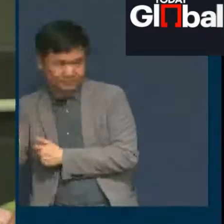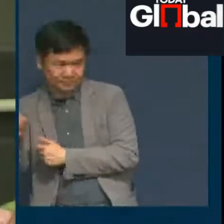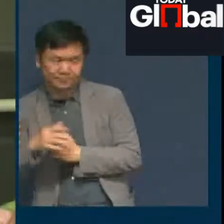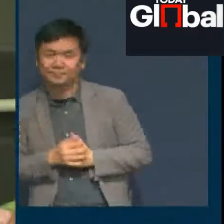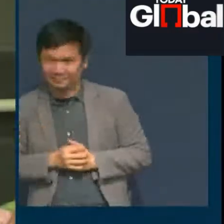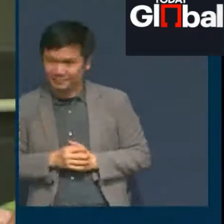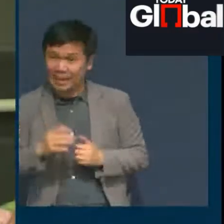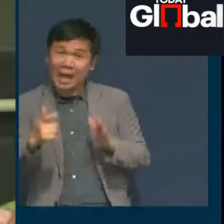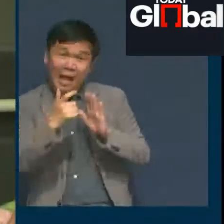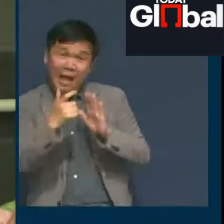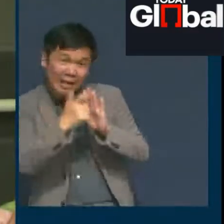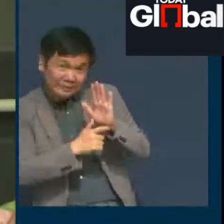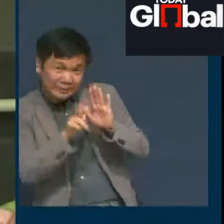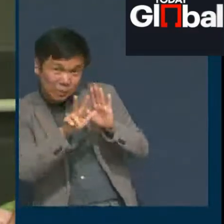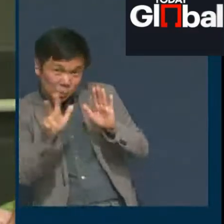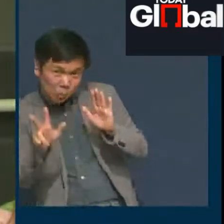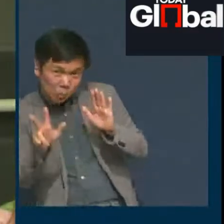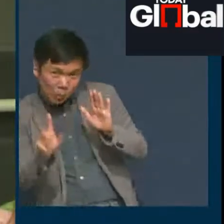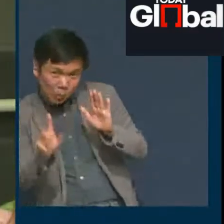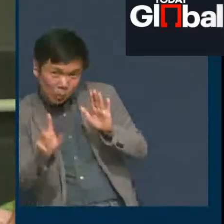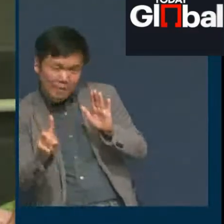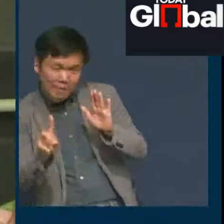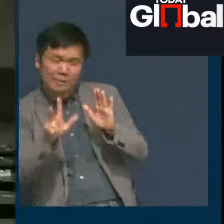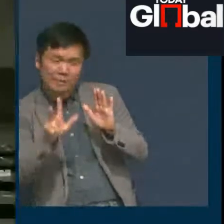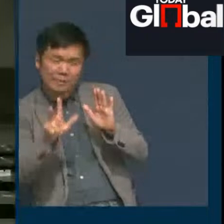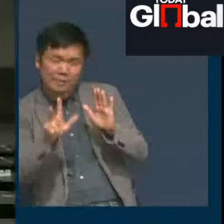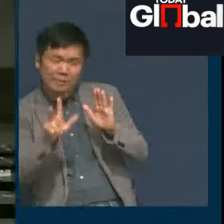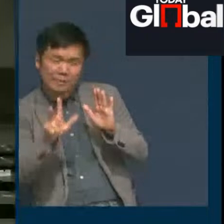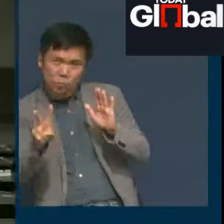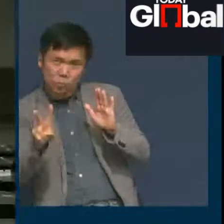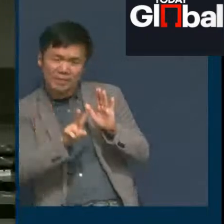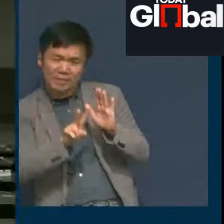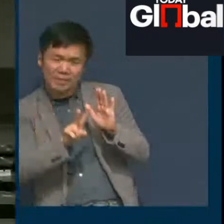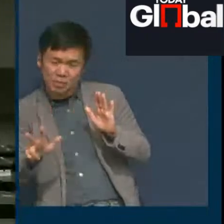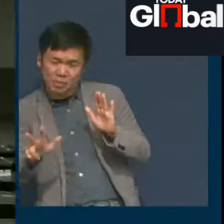Article 31, 32, 33.